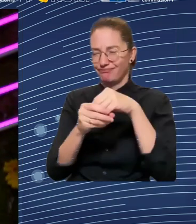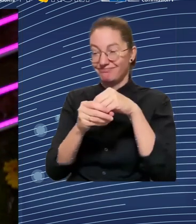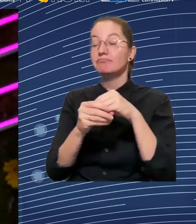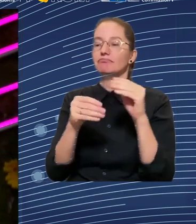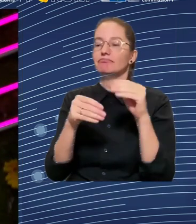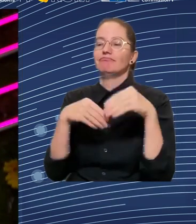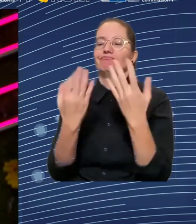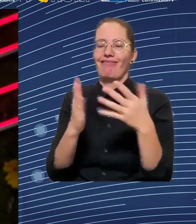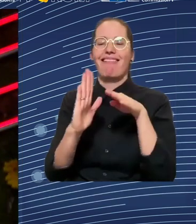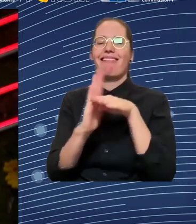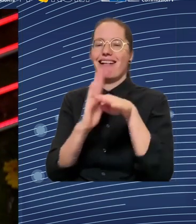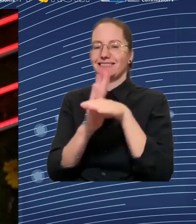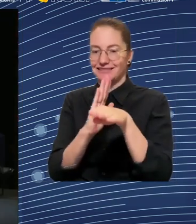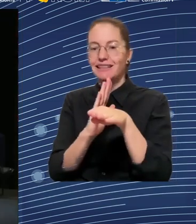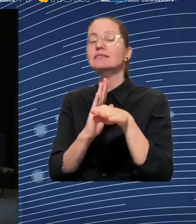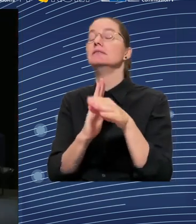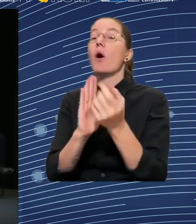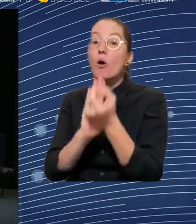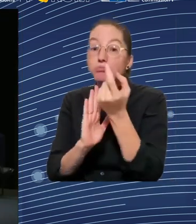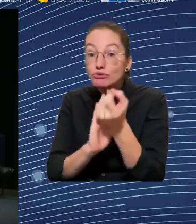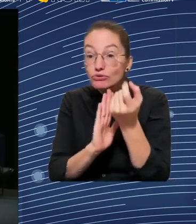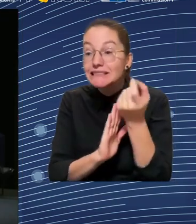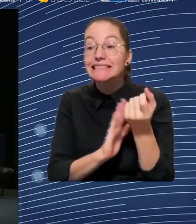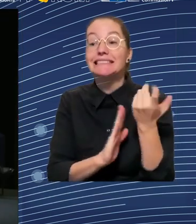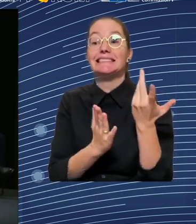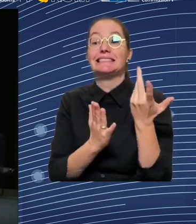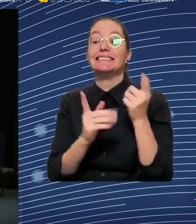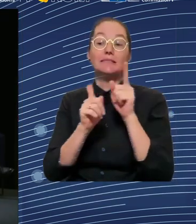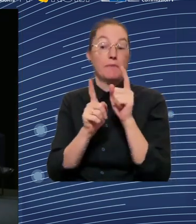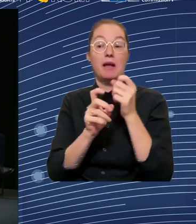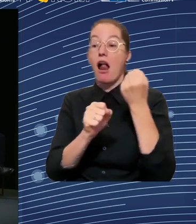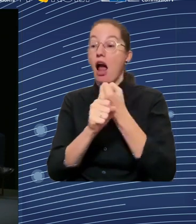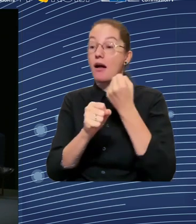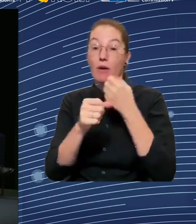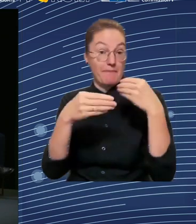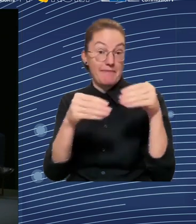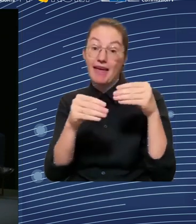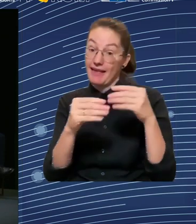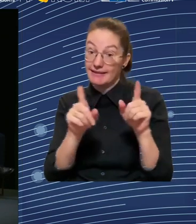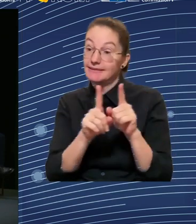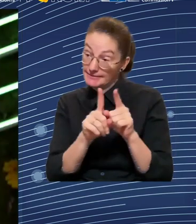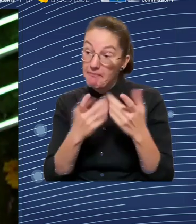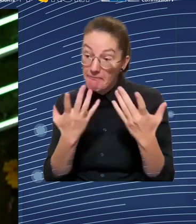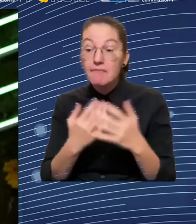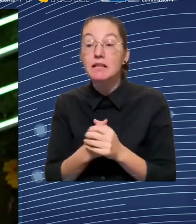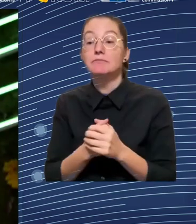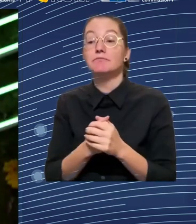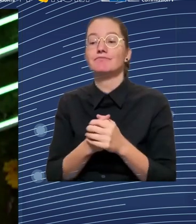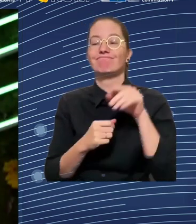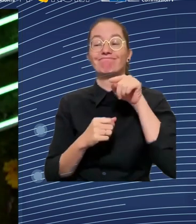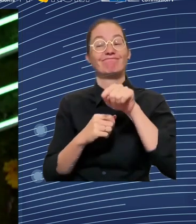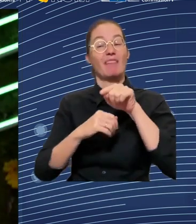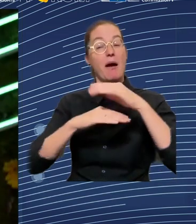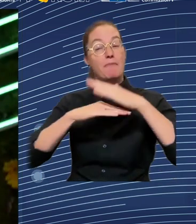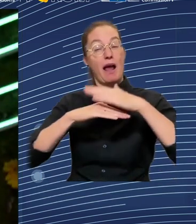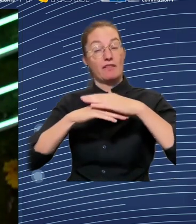on the platform through those services, so it's definitely key. But as we've been discussing over the past couple of days, it needs to be done responsibly, it